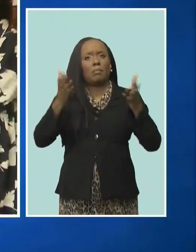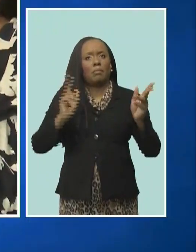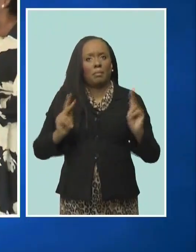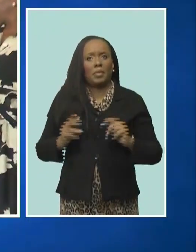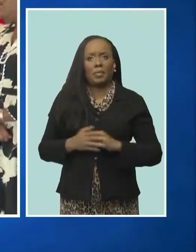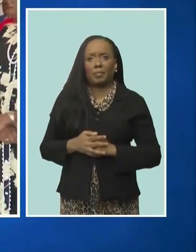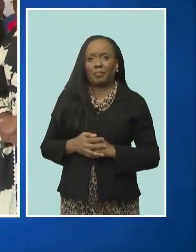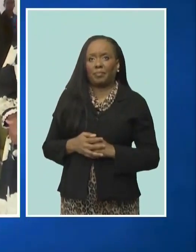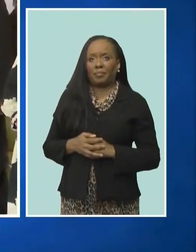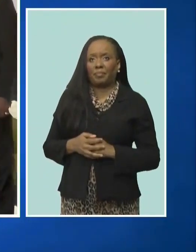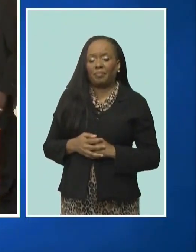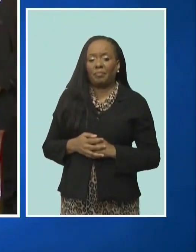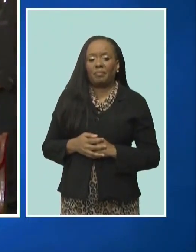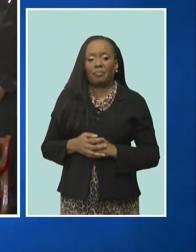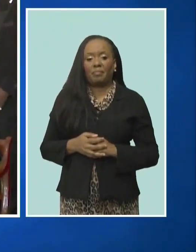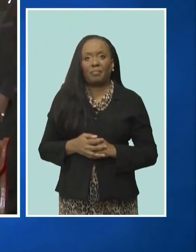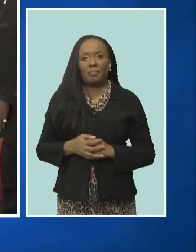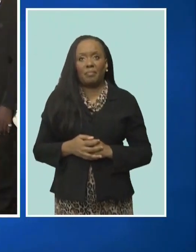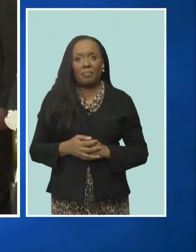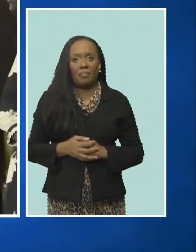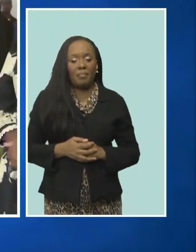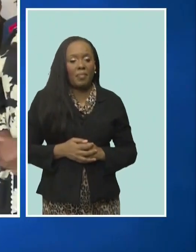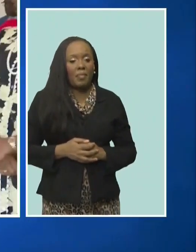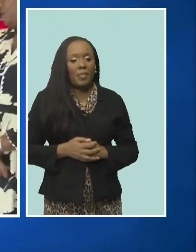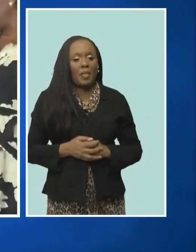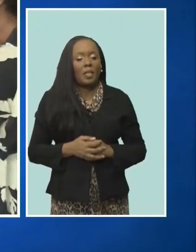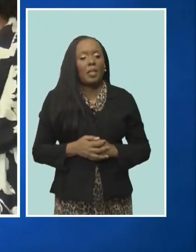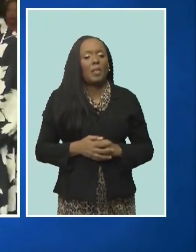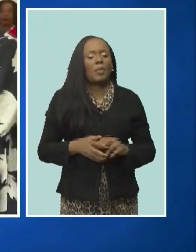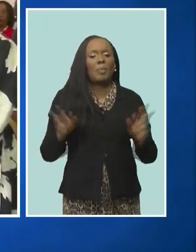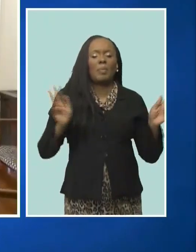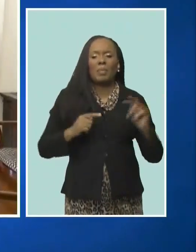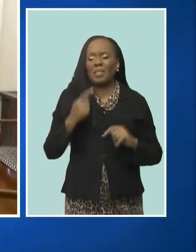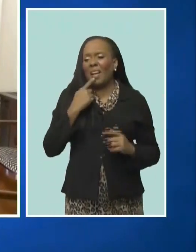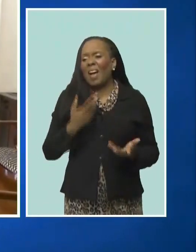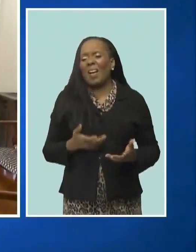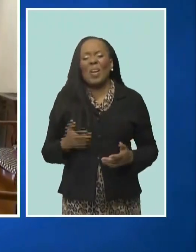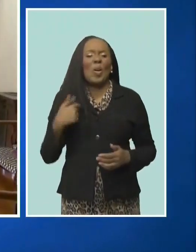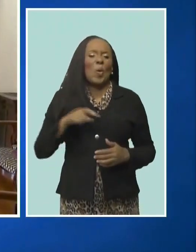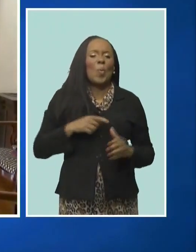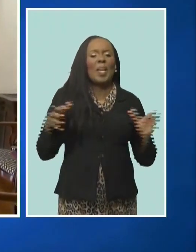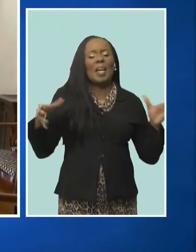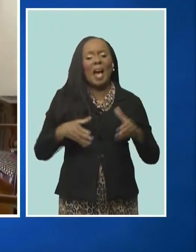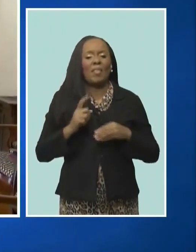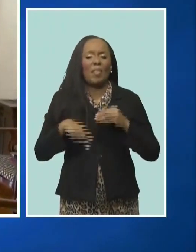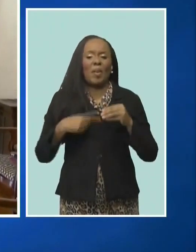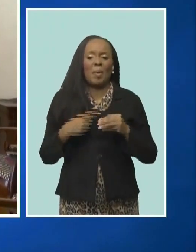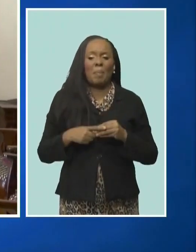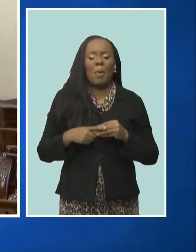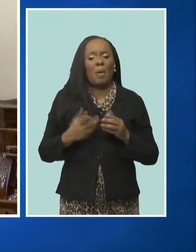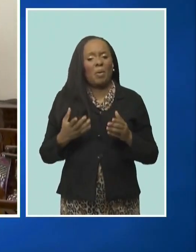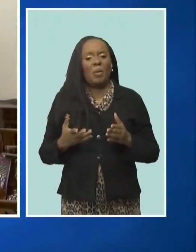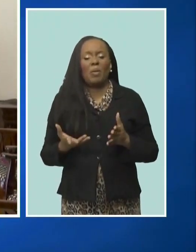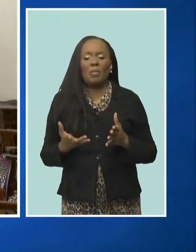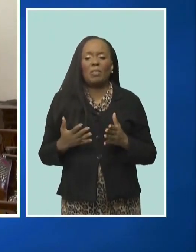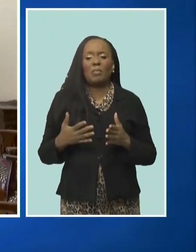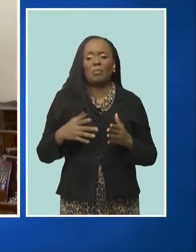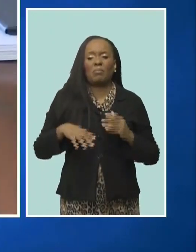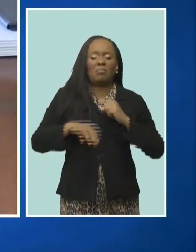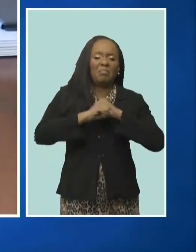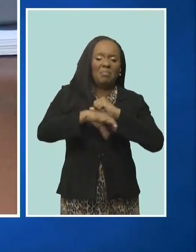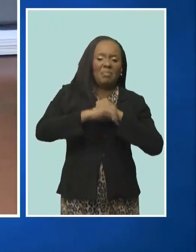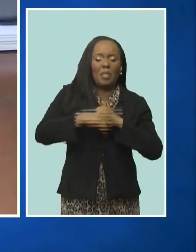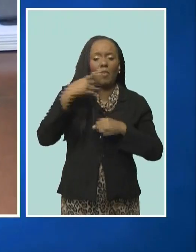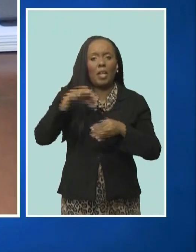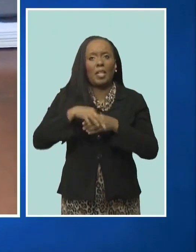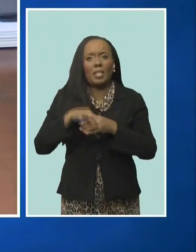We Gathering is an election mode initiative have been rubbished by the Prime Minister. She was speaking at State House, where 10 sons and daughters of St.